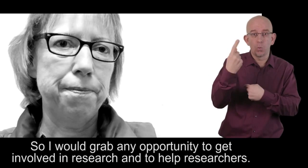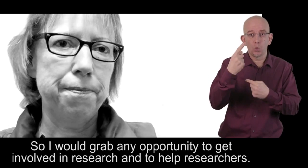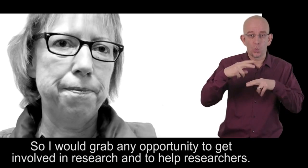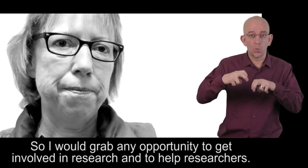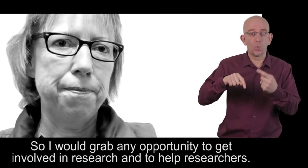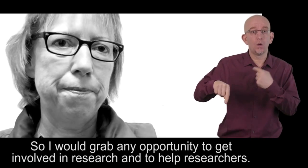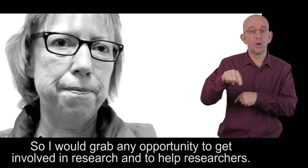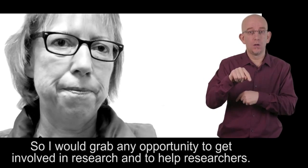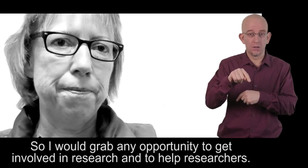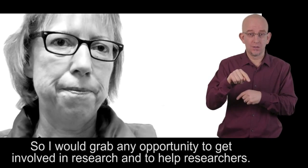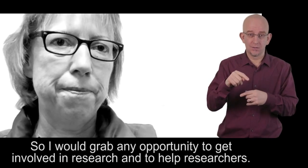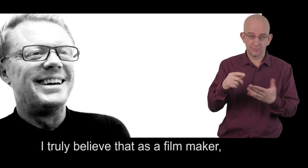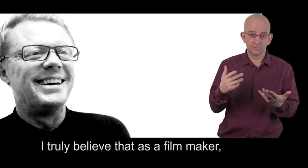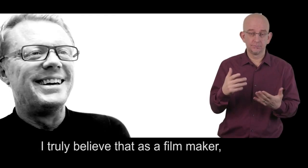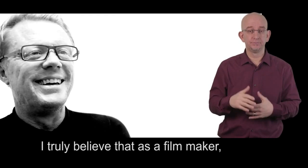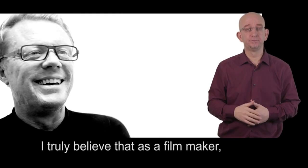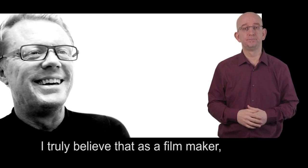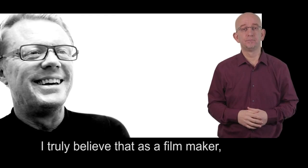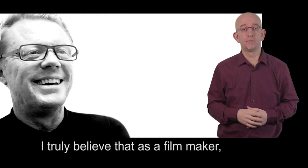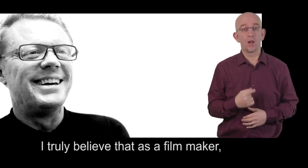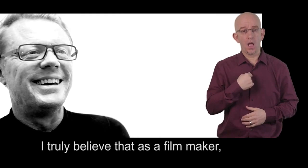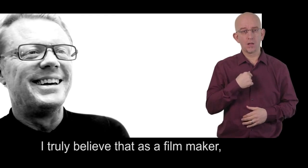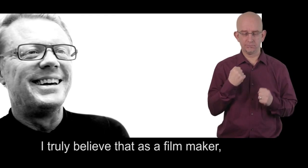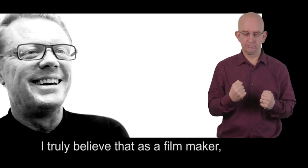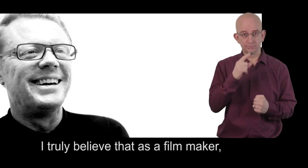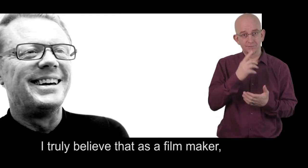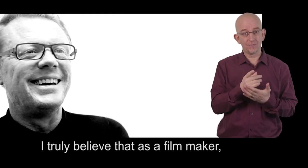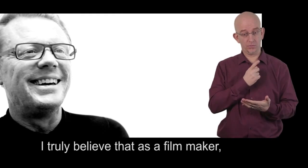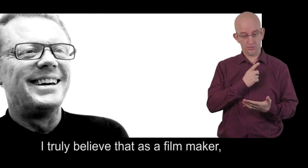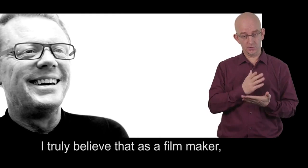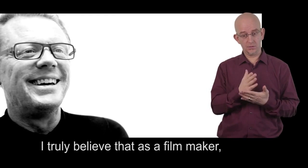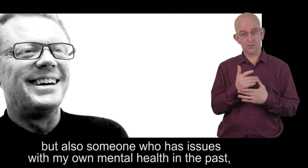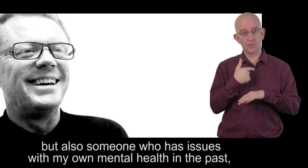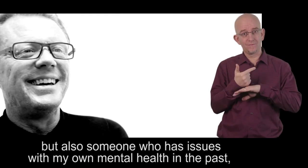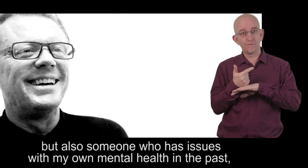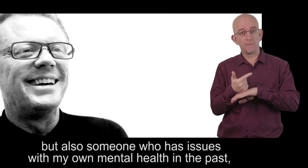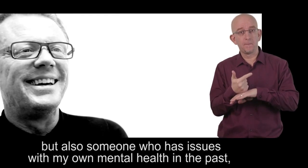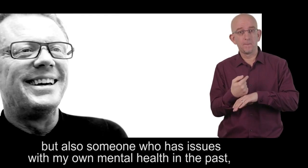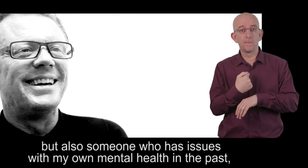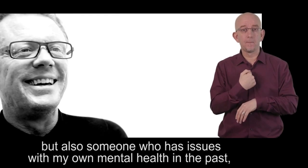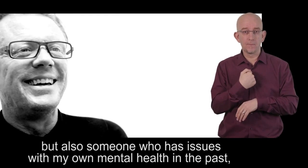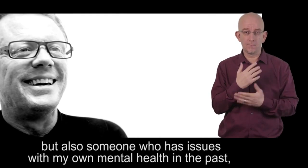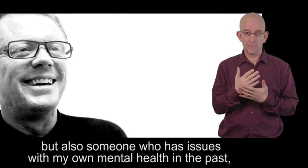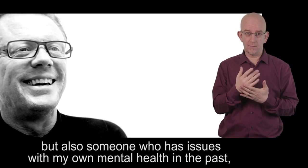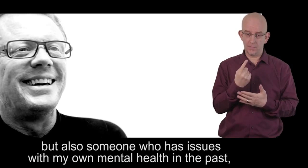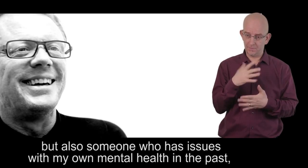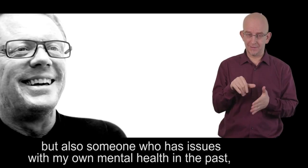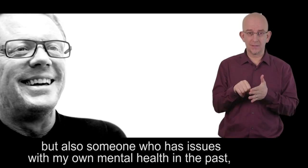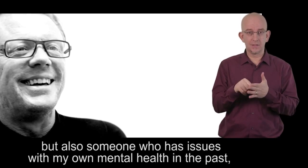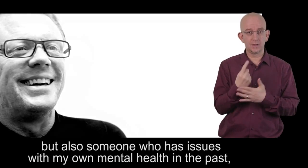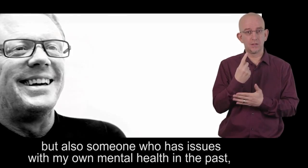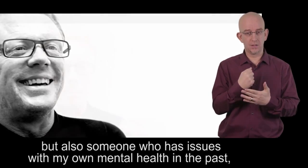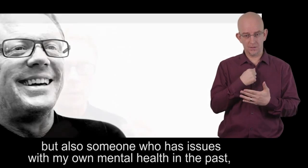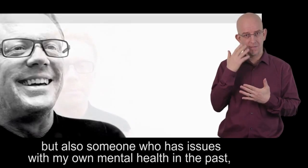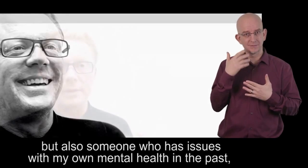and to help the researchers I truly believe that as a filmmaker but also someone who has had issues